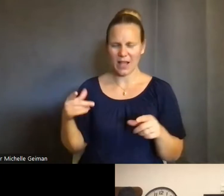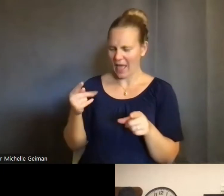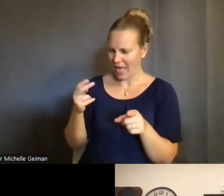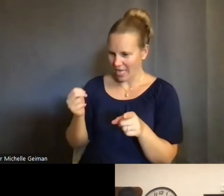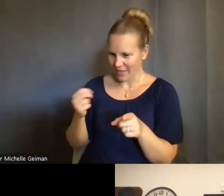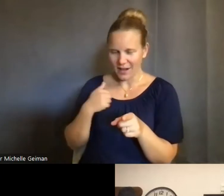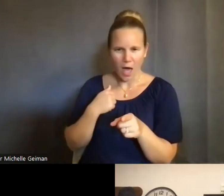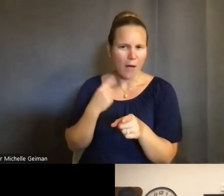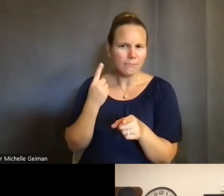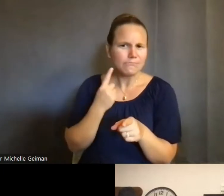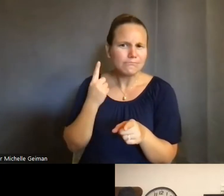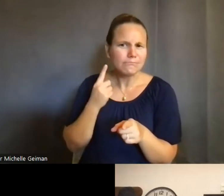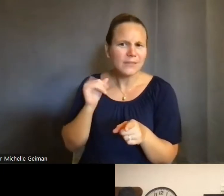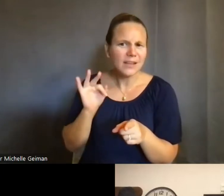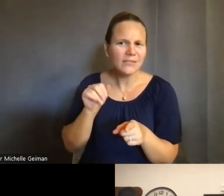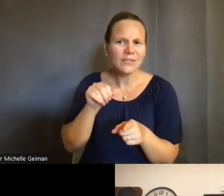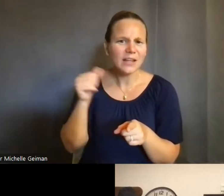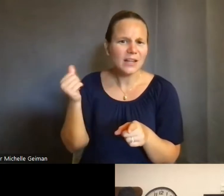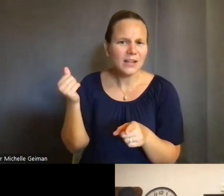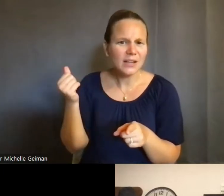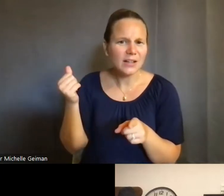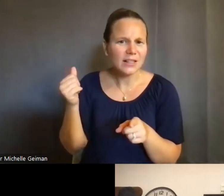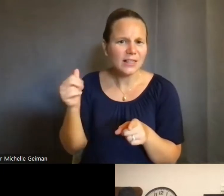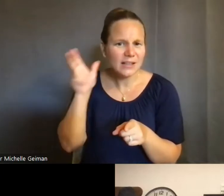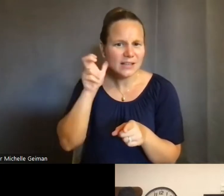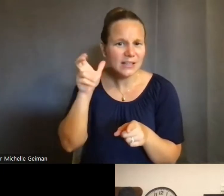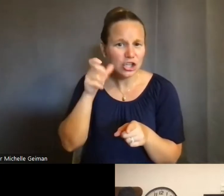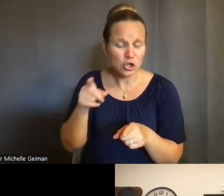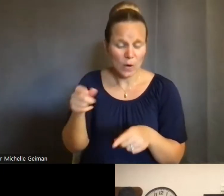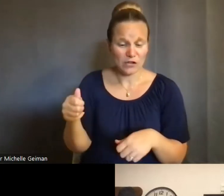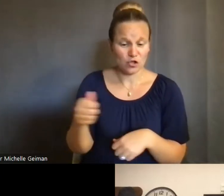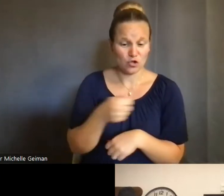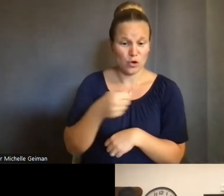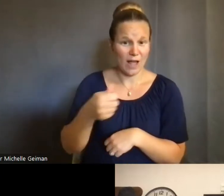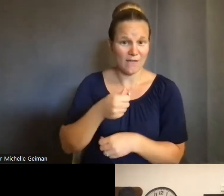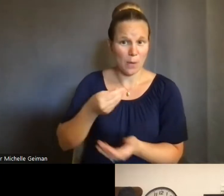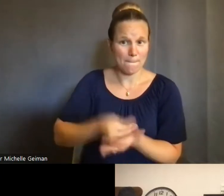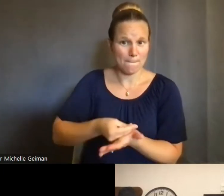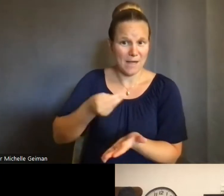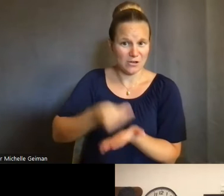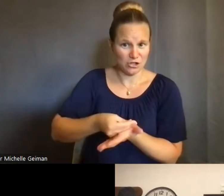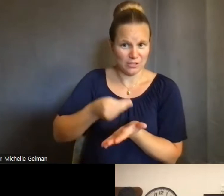see if anybody was listening out there. You said you have a travel budget. Don't